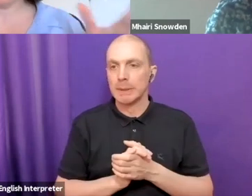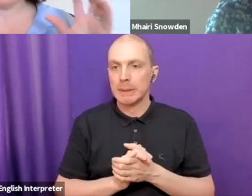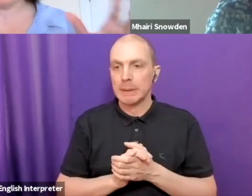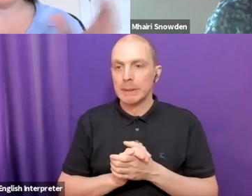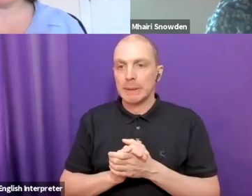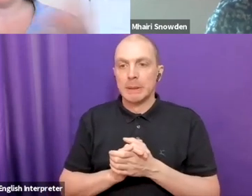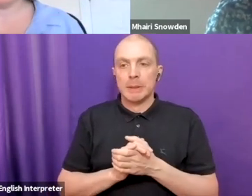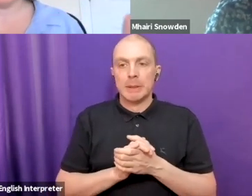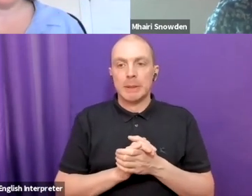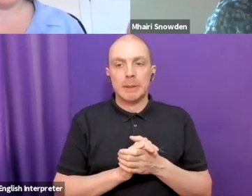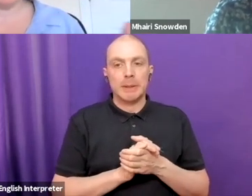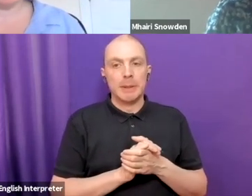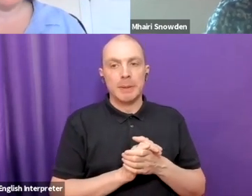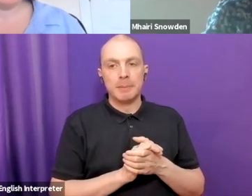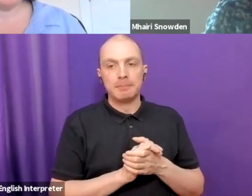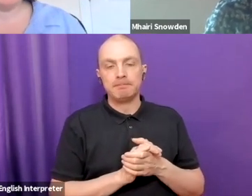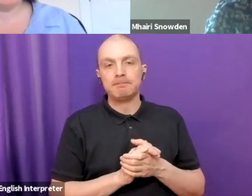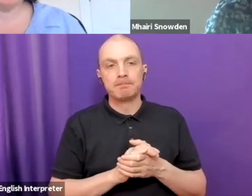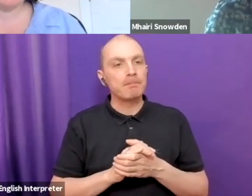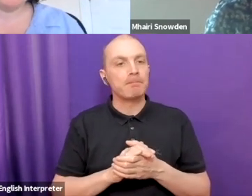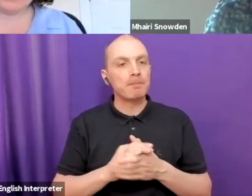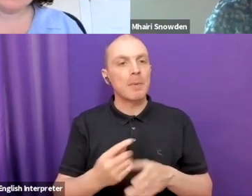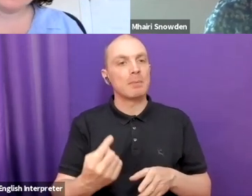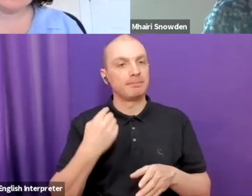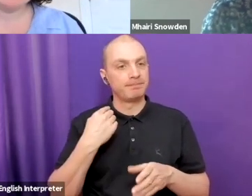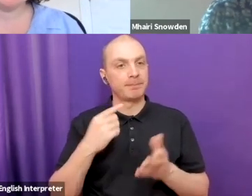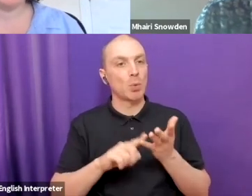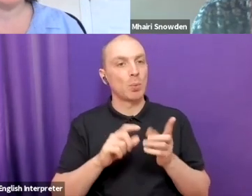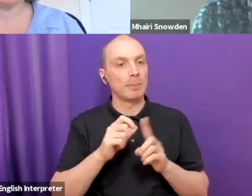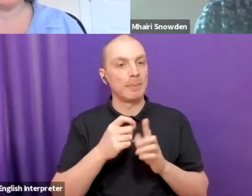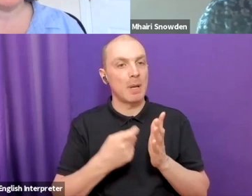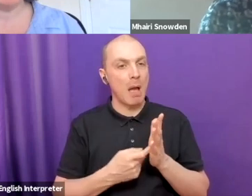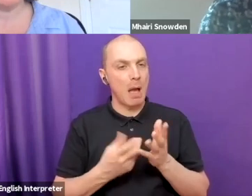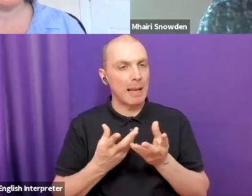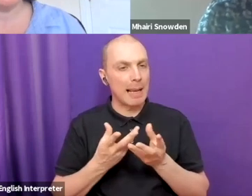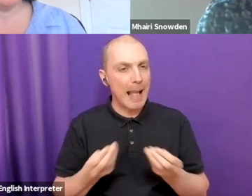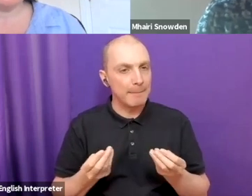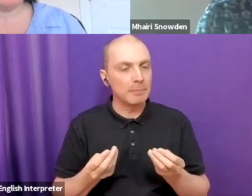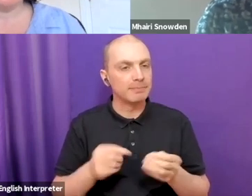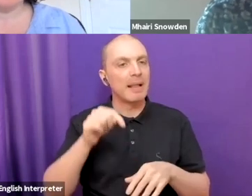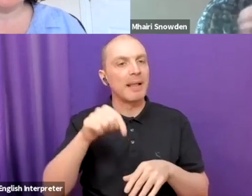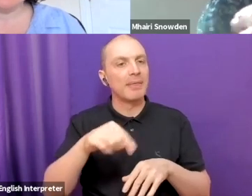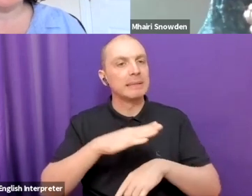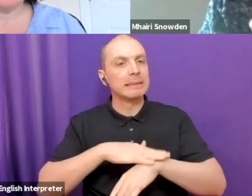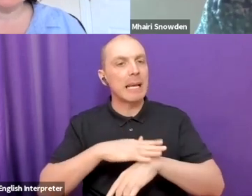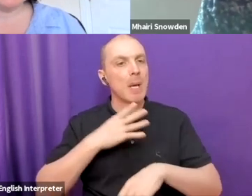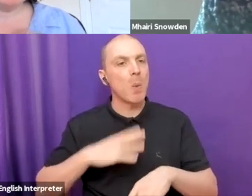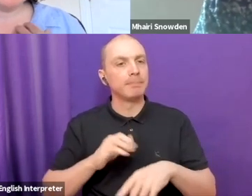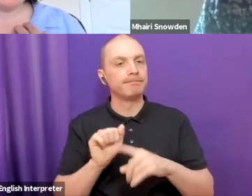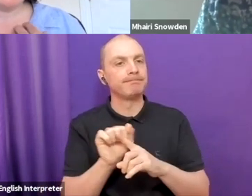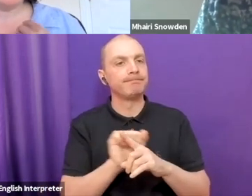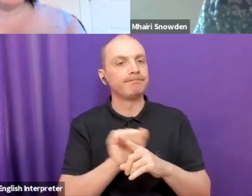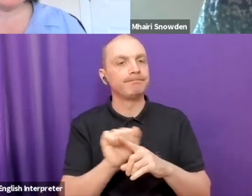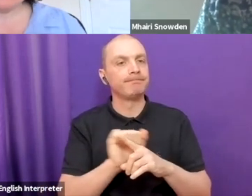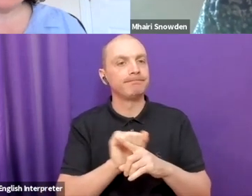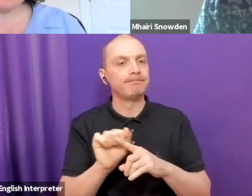the gaps that were perhaps evident in the last UPR are not there this time, and so we can support people to participate in that. So keep an